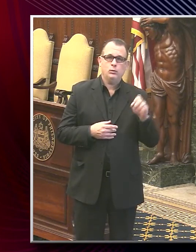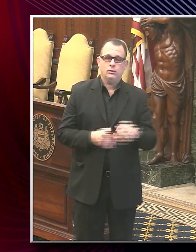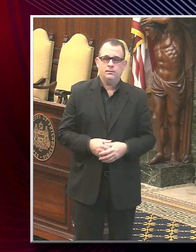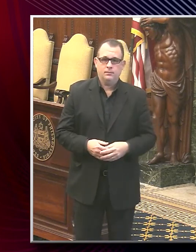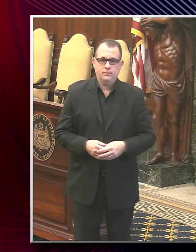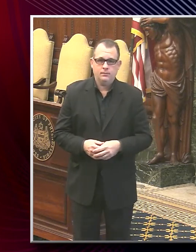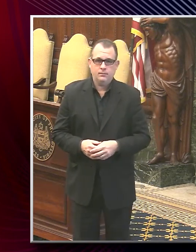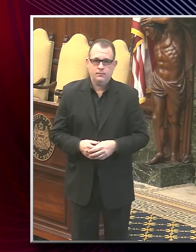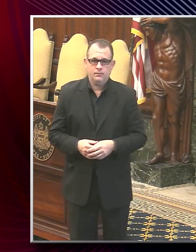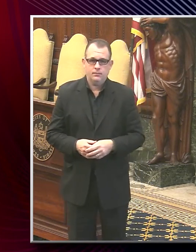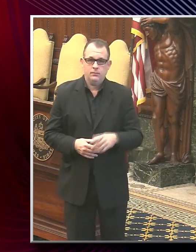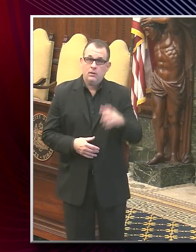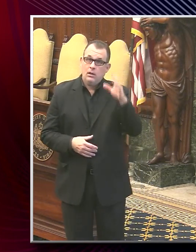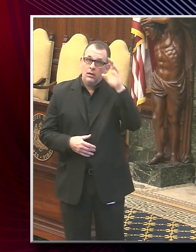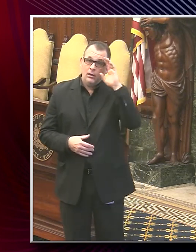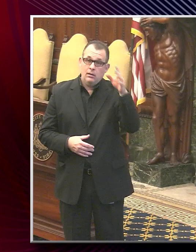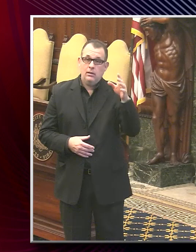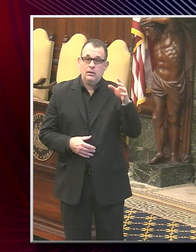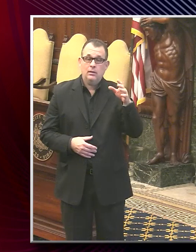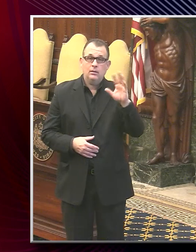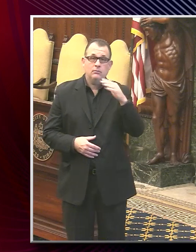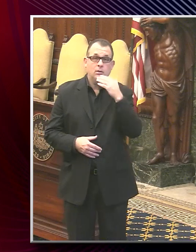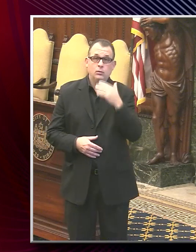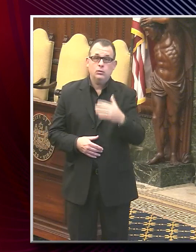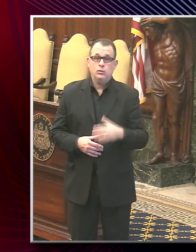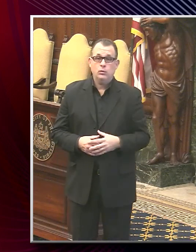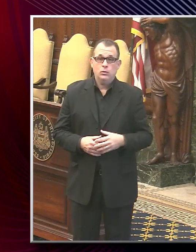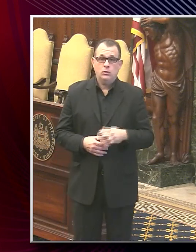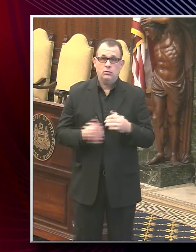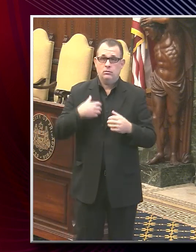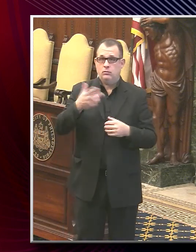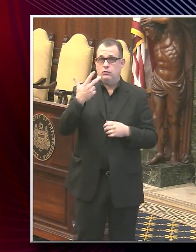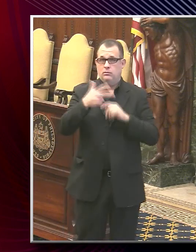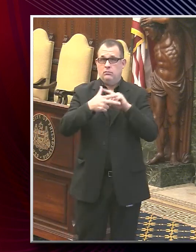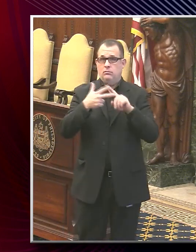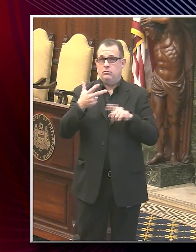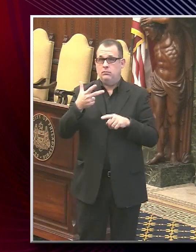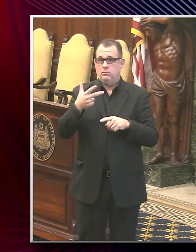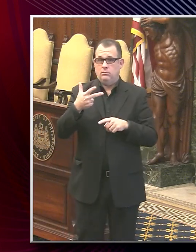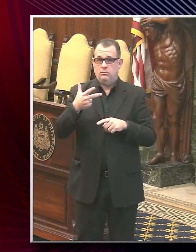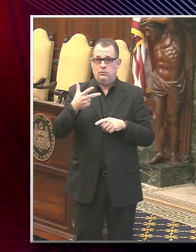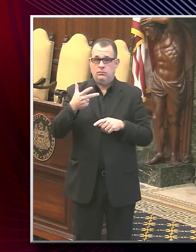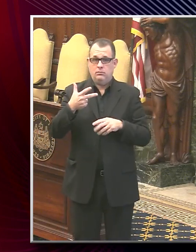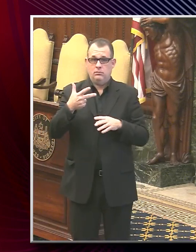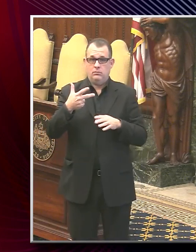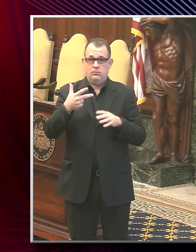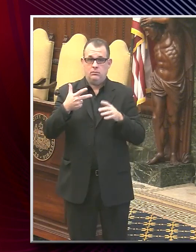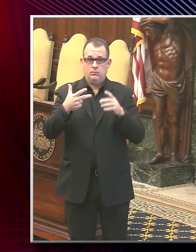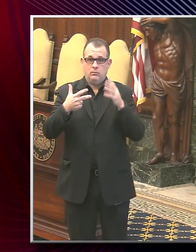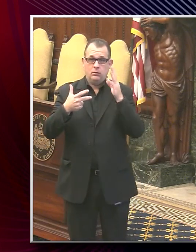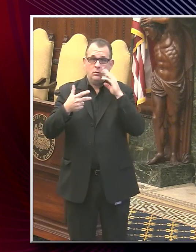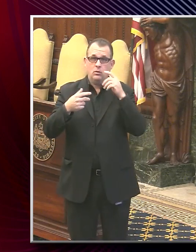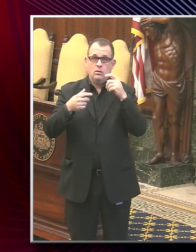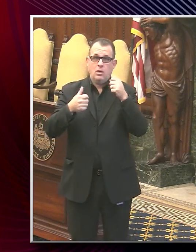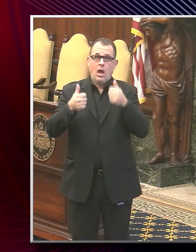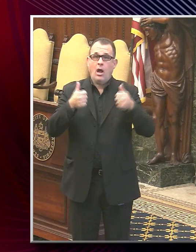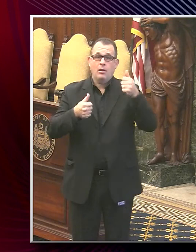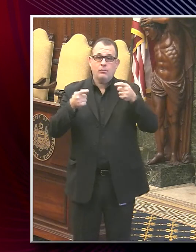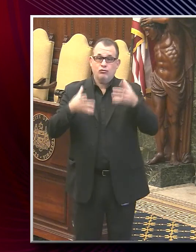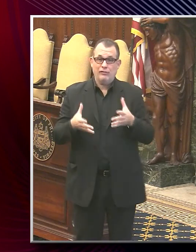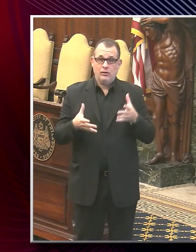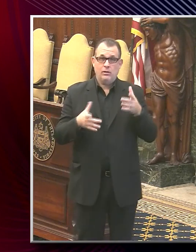Hey, everybody. Thanks. So I just have three questions here. Has the administration, I know you kind of already touched on this, but has the administration developed a plan for